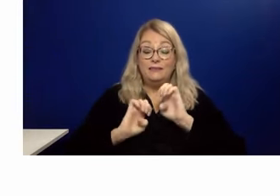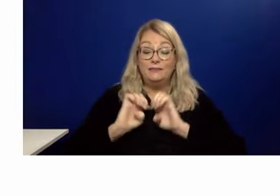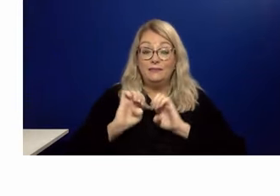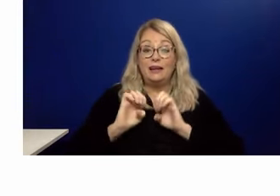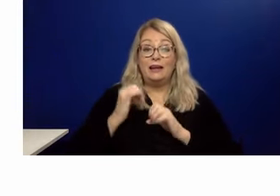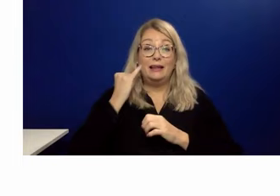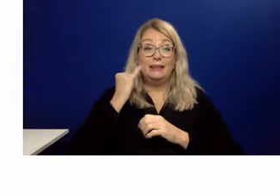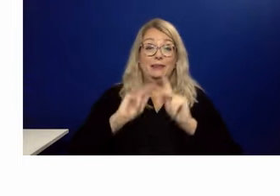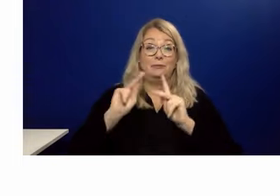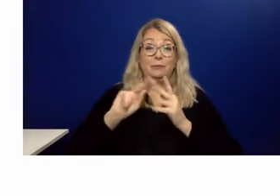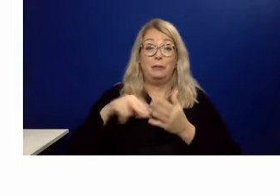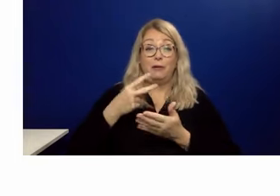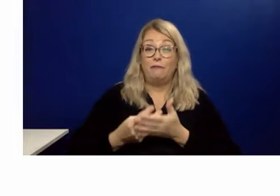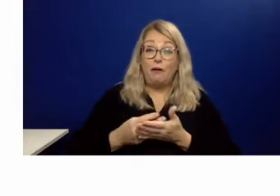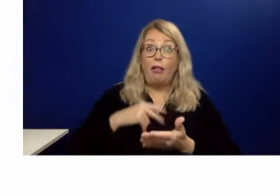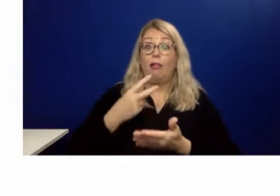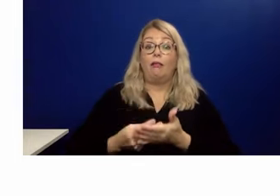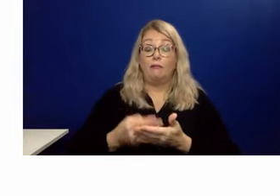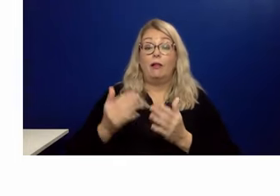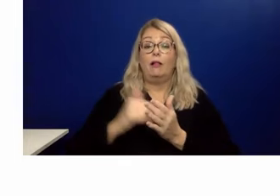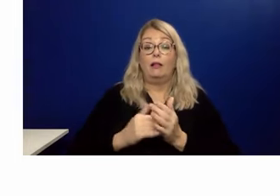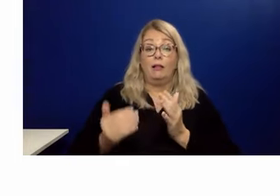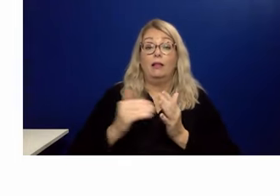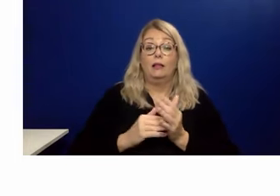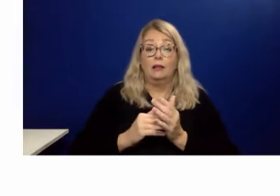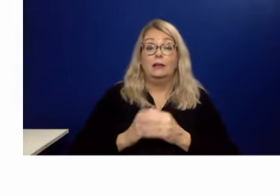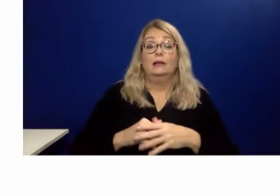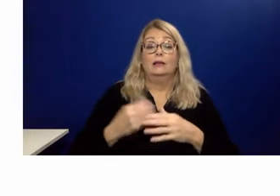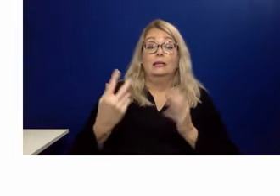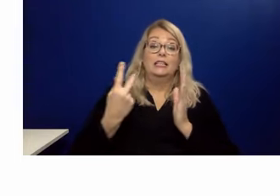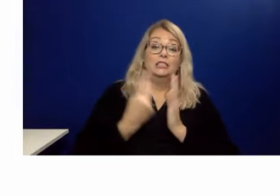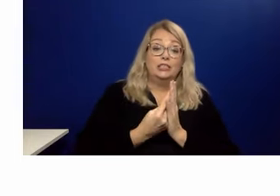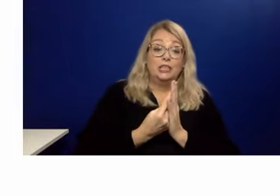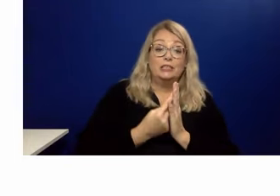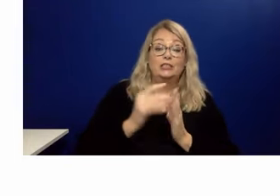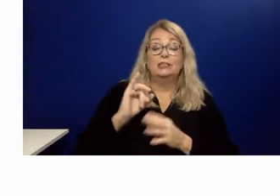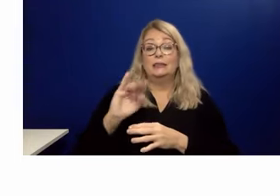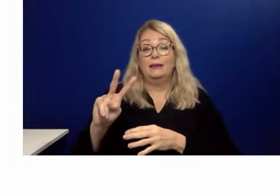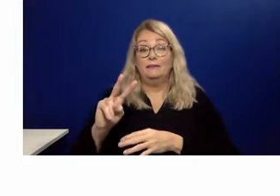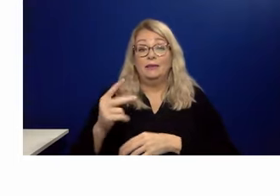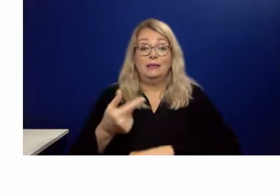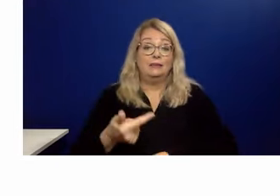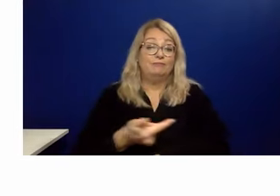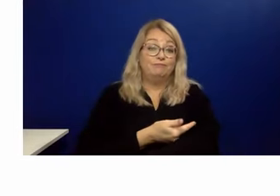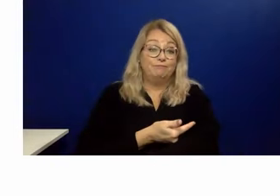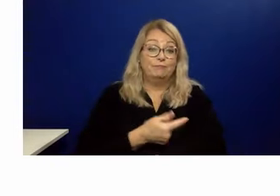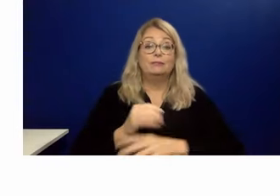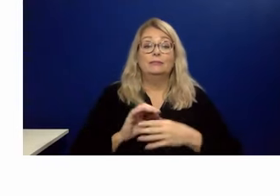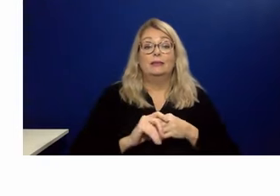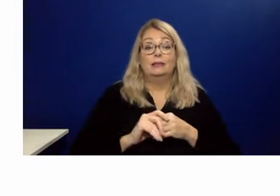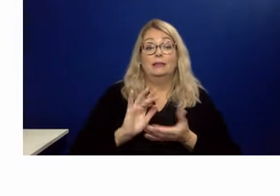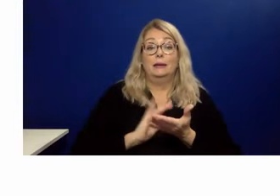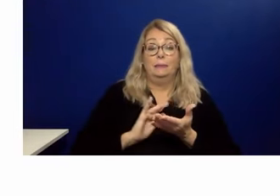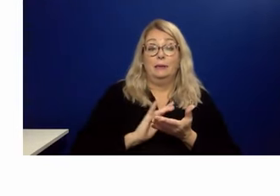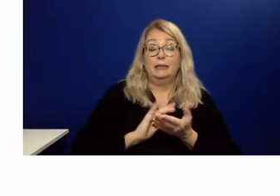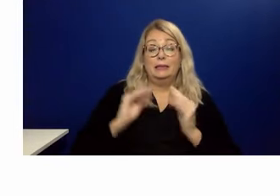falling, right? And then get physical therapy involved. They may give certain kinds of injections. I already said IVs, instruct on